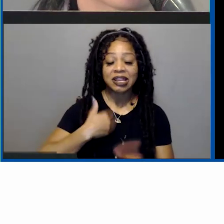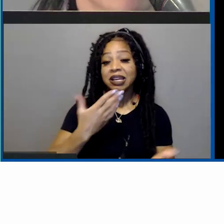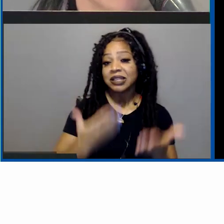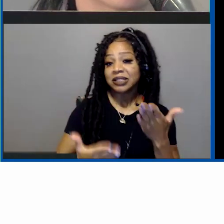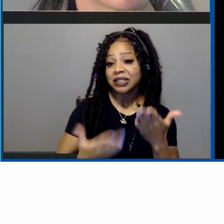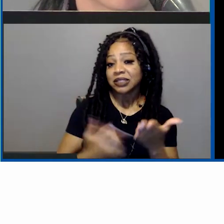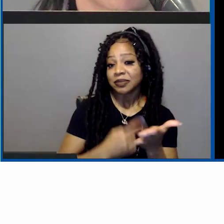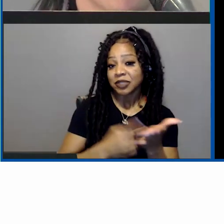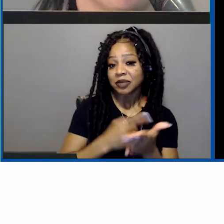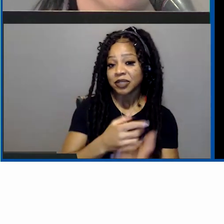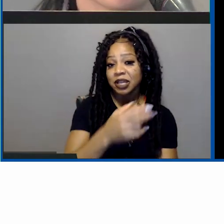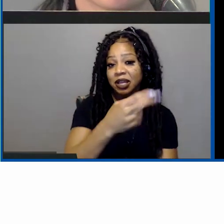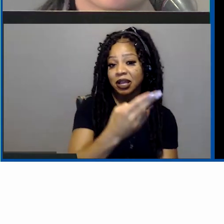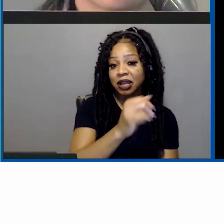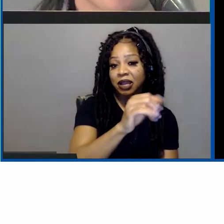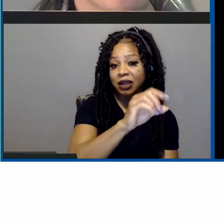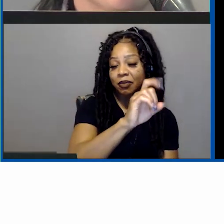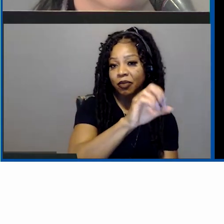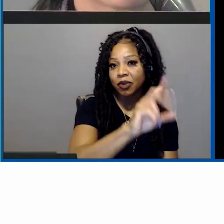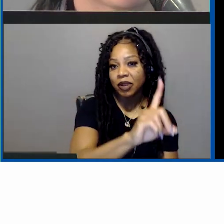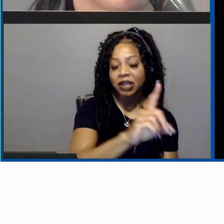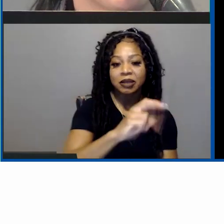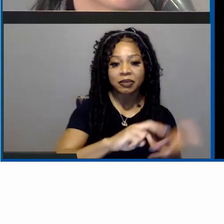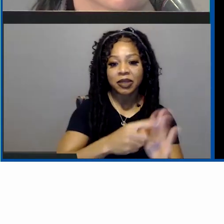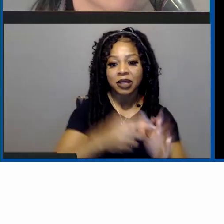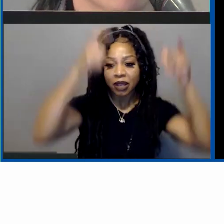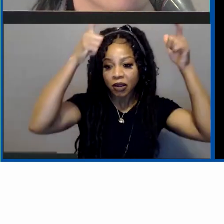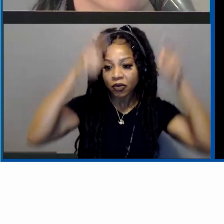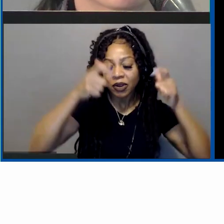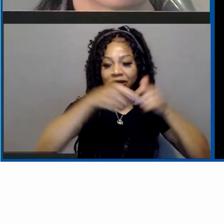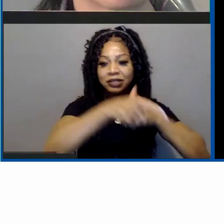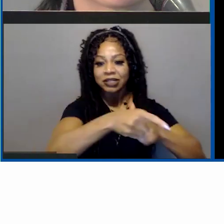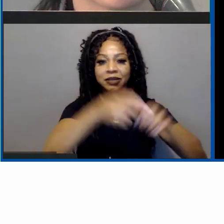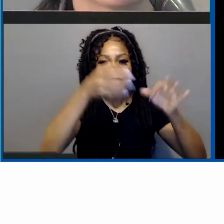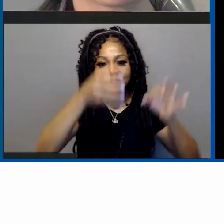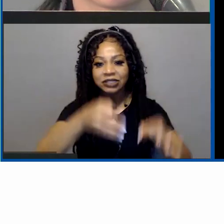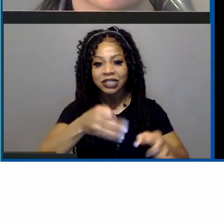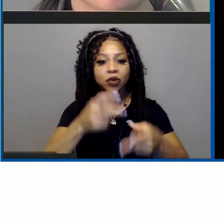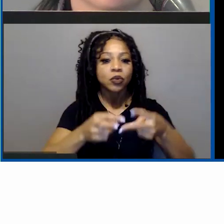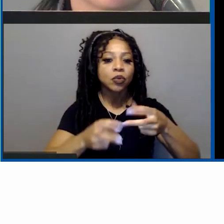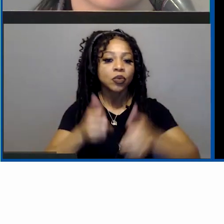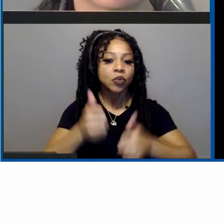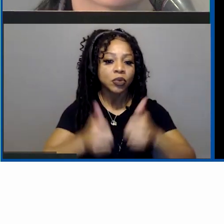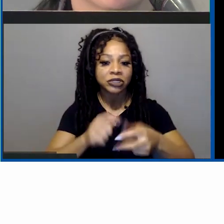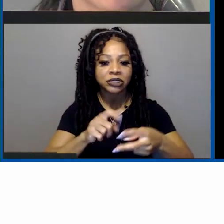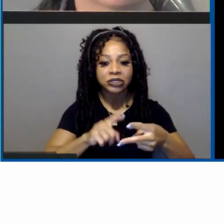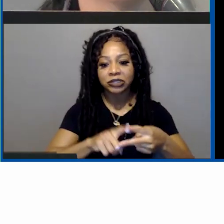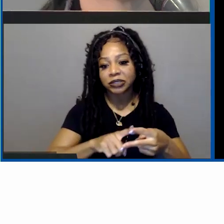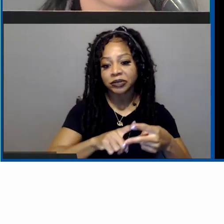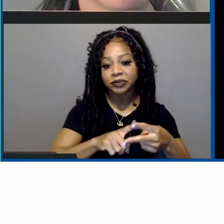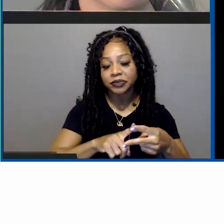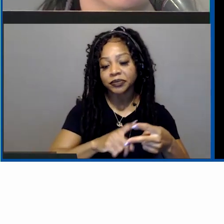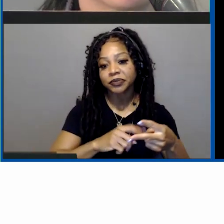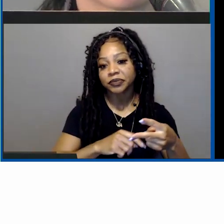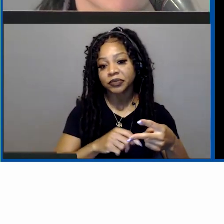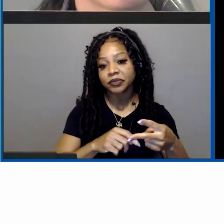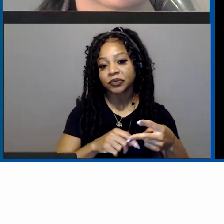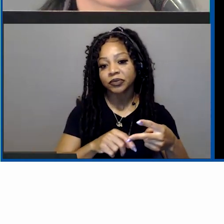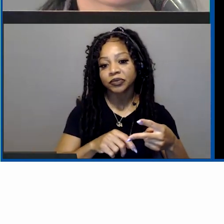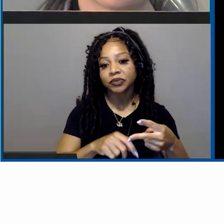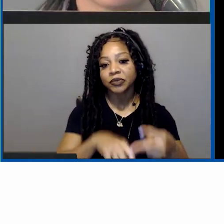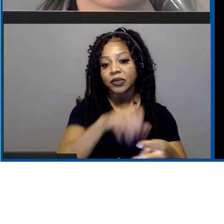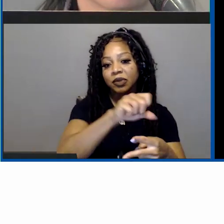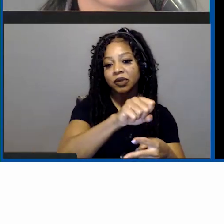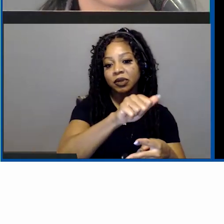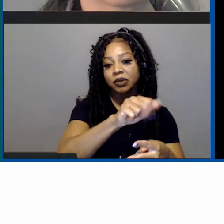which means the Crown gets to choose whether they proceed as a summary offense or proceed as an indictable. And they will know that how